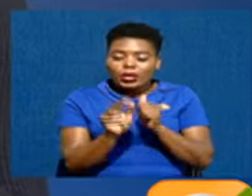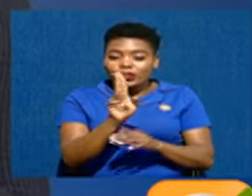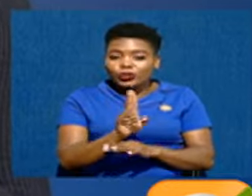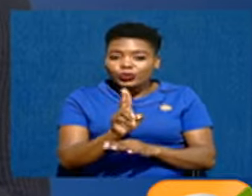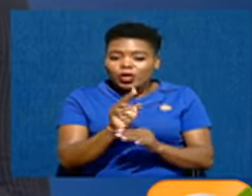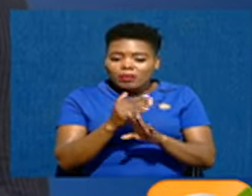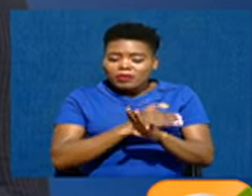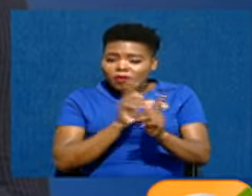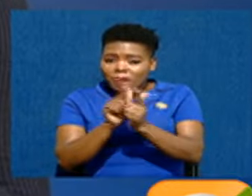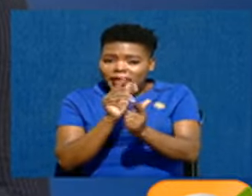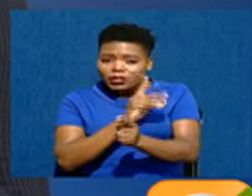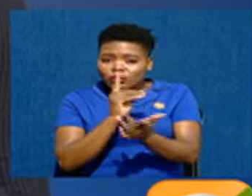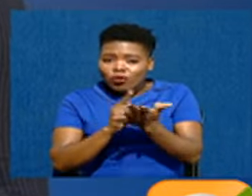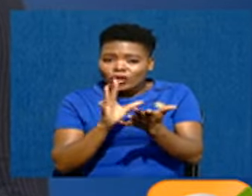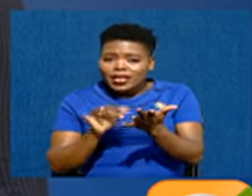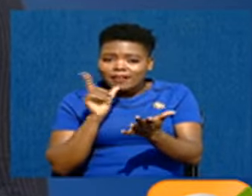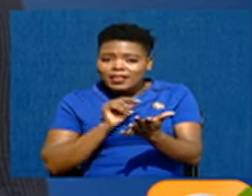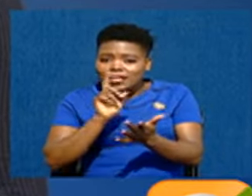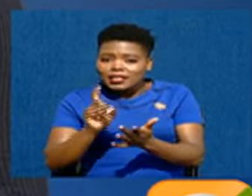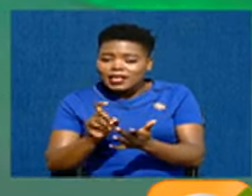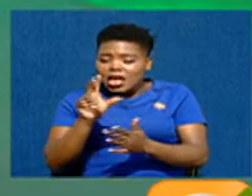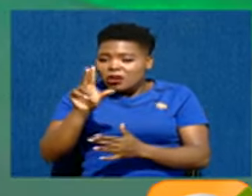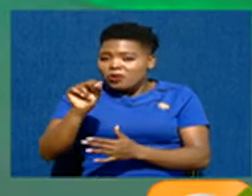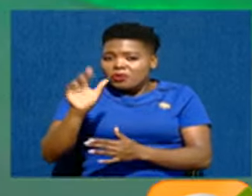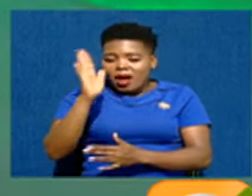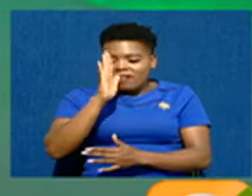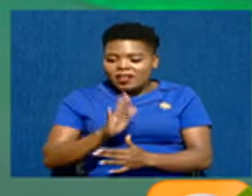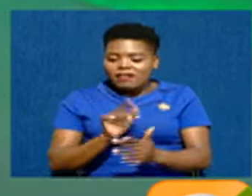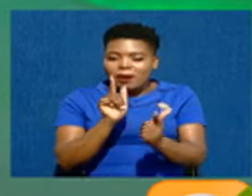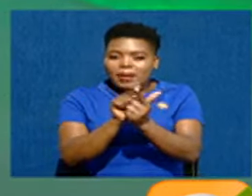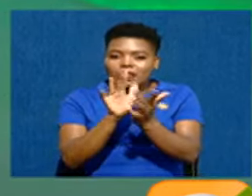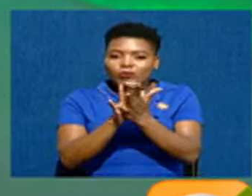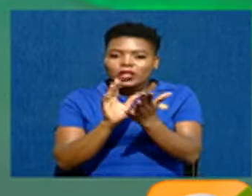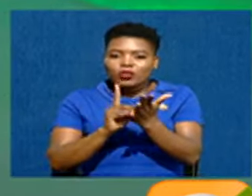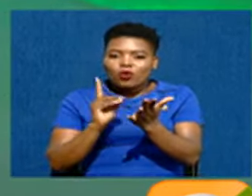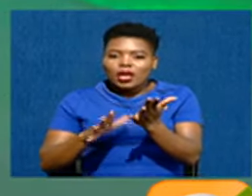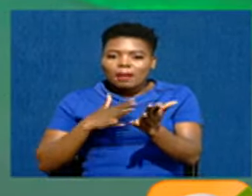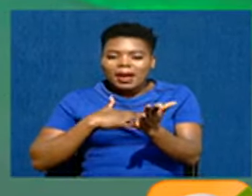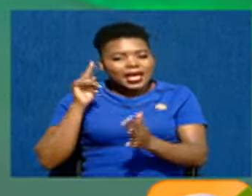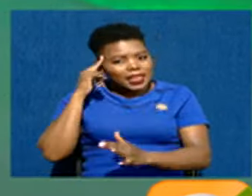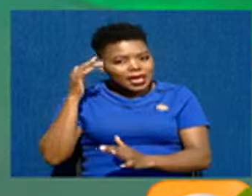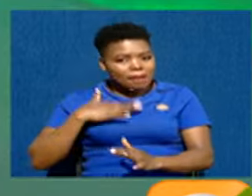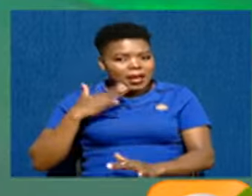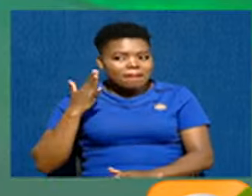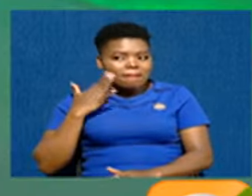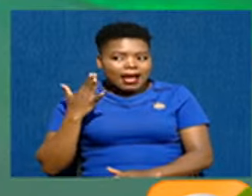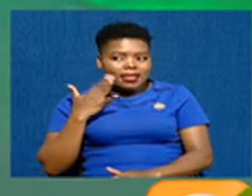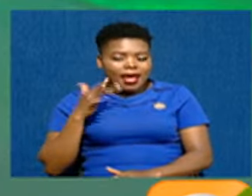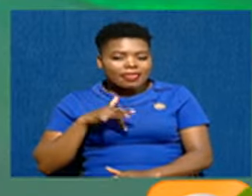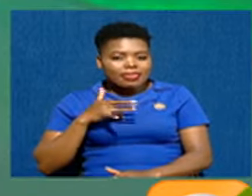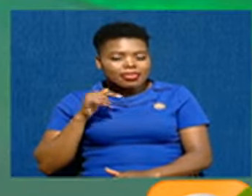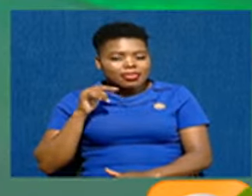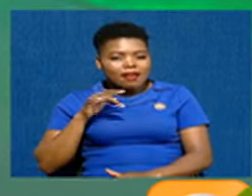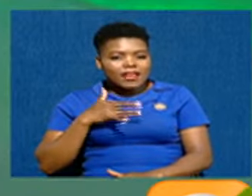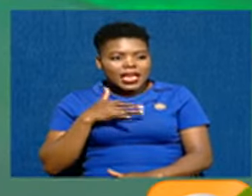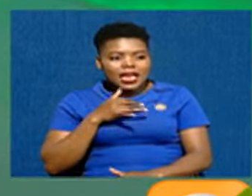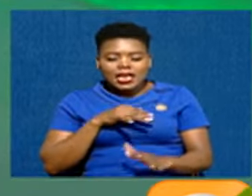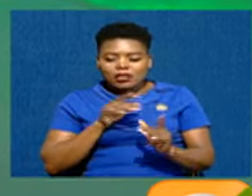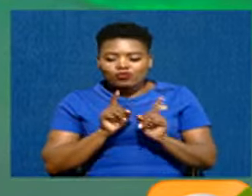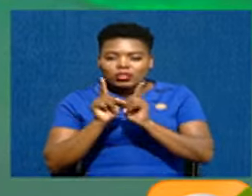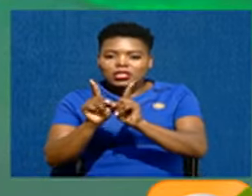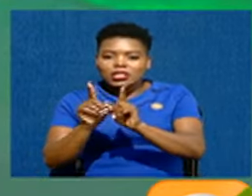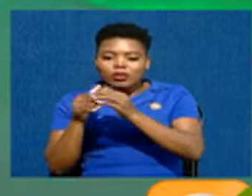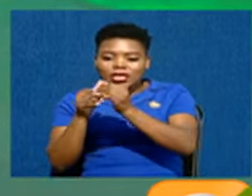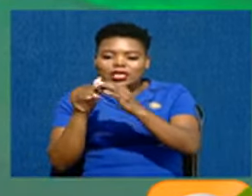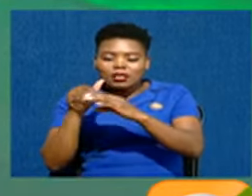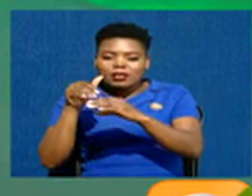by a doctor? No, I had not been seen by a doctor. I think my mother knew something was not okay with me. That's why. When